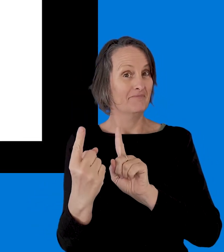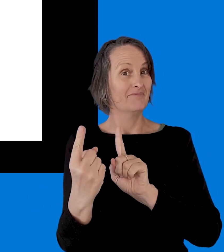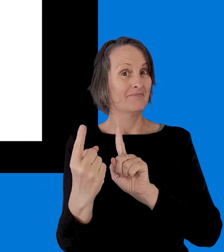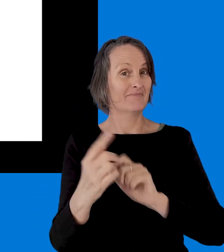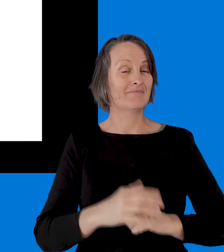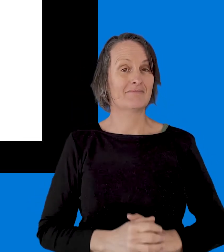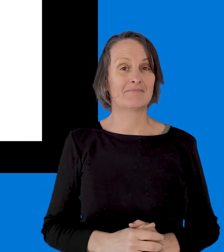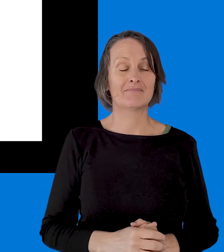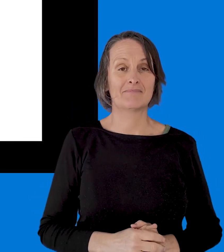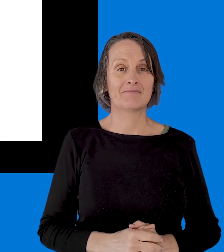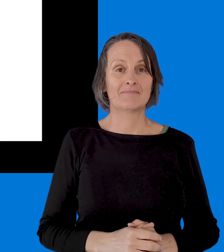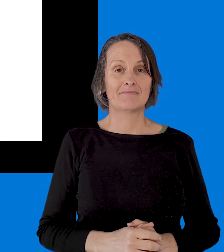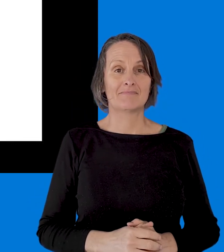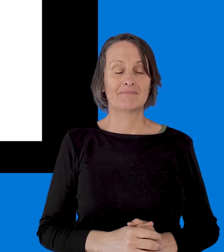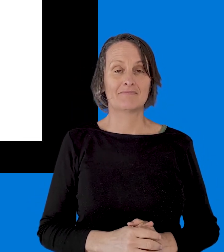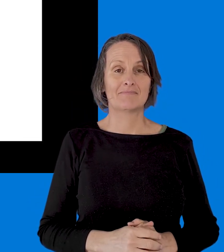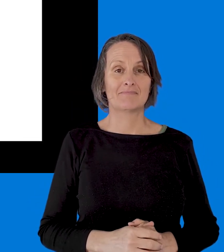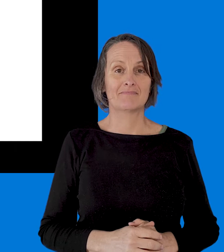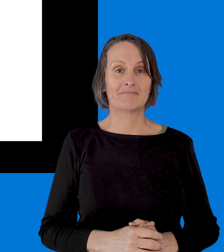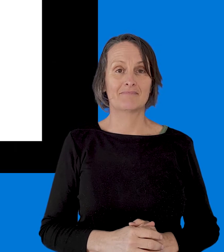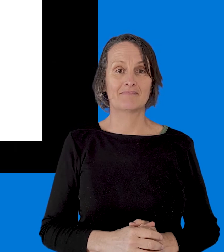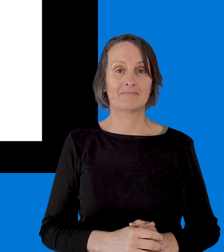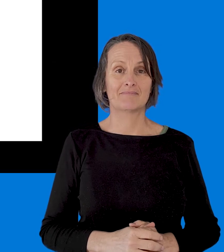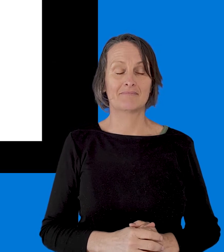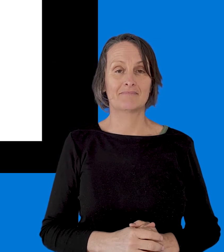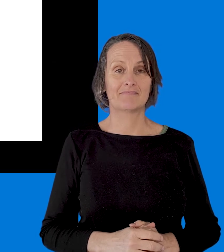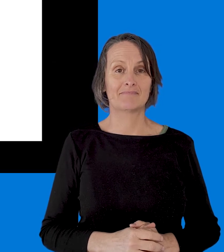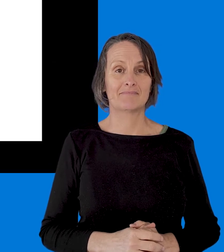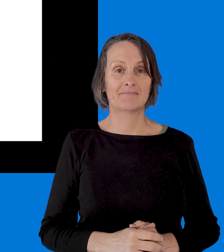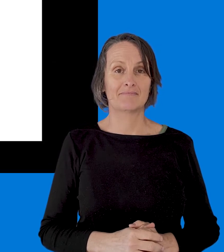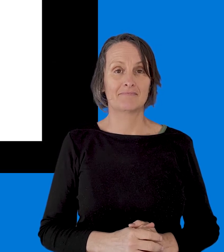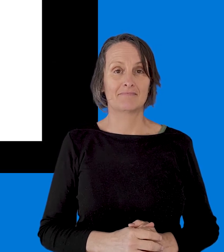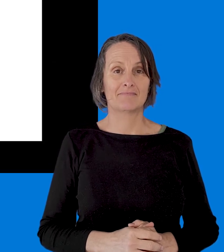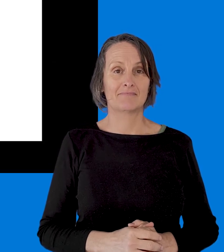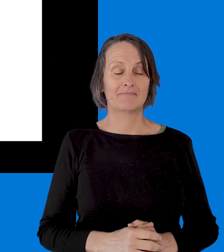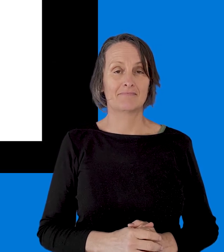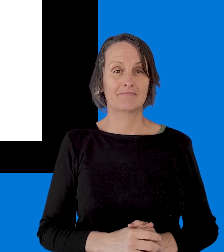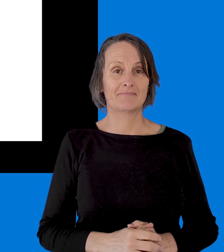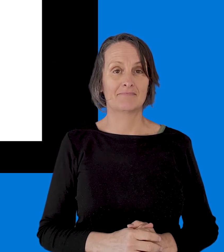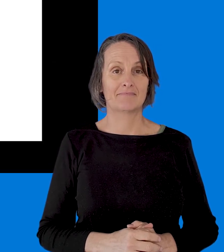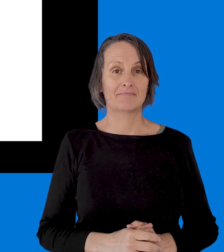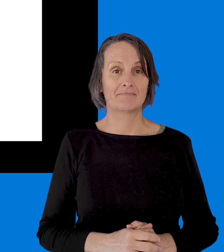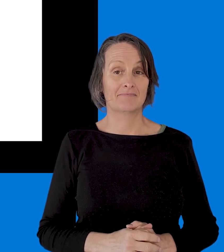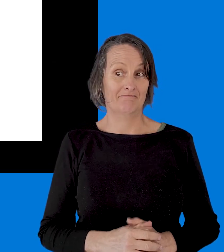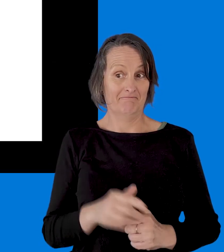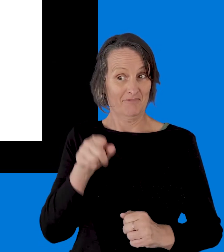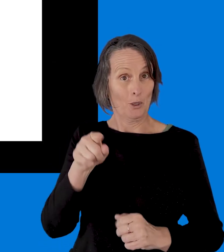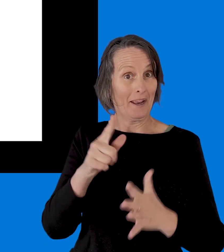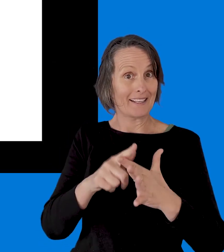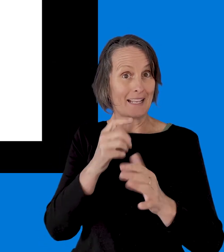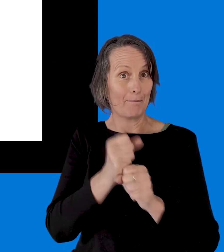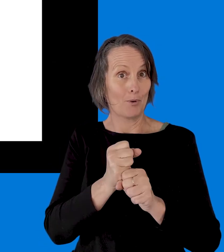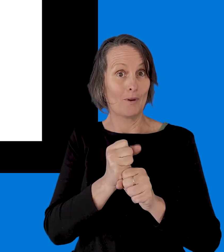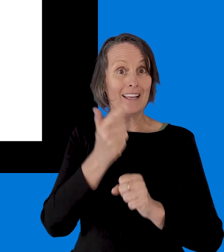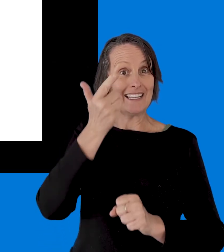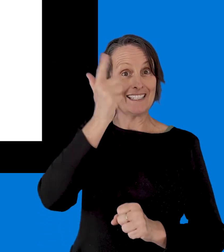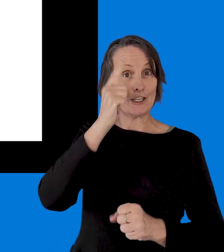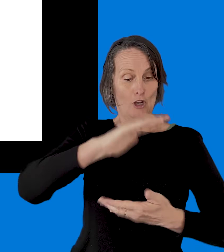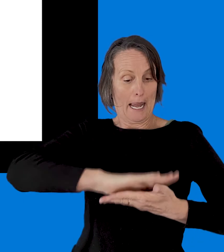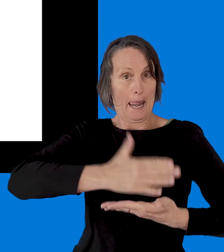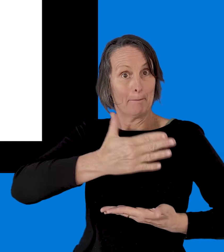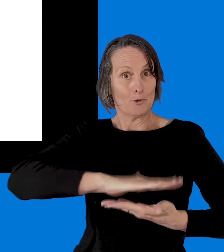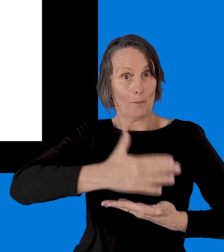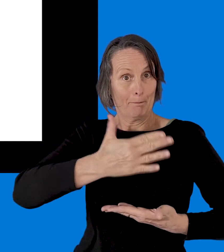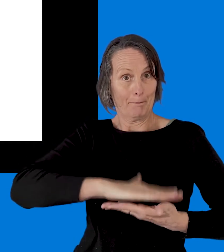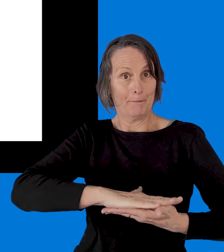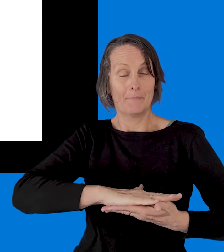fact. And there, you can have, like what they show here is the teacher's